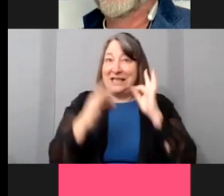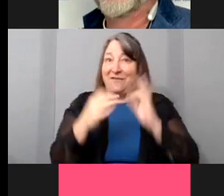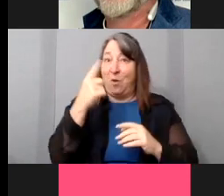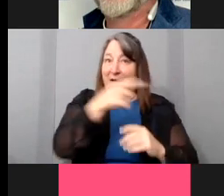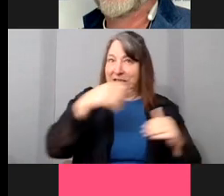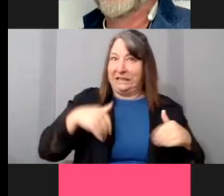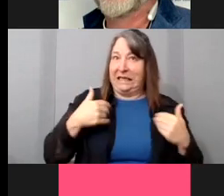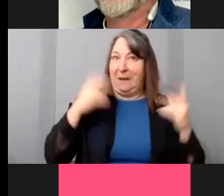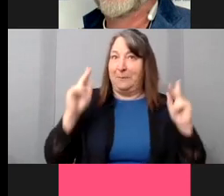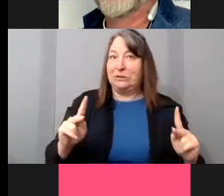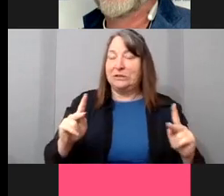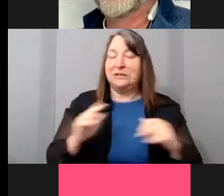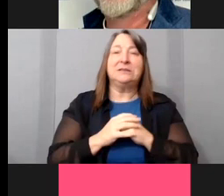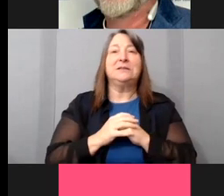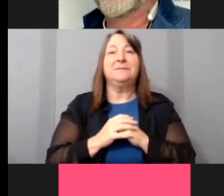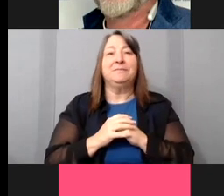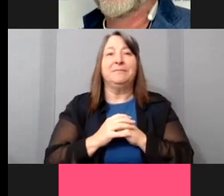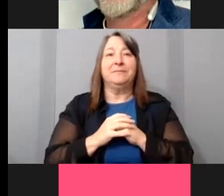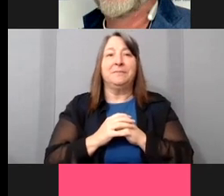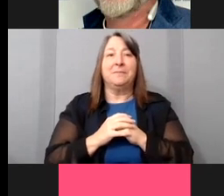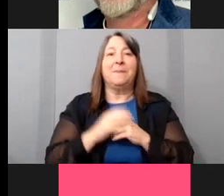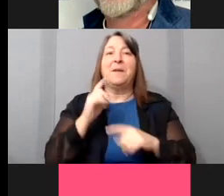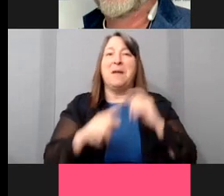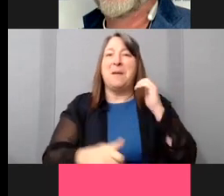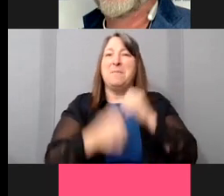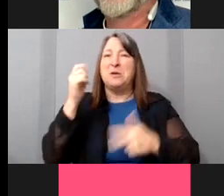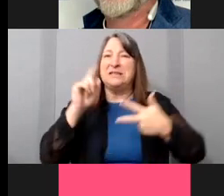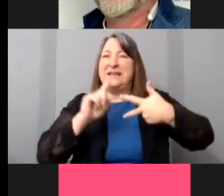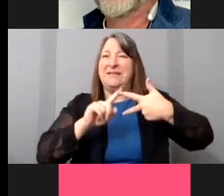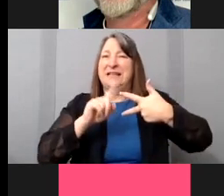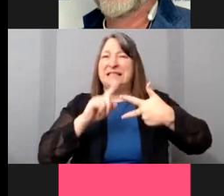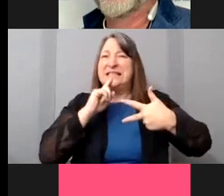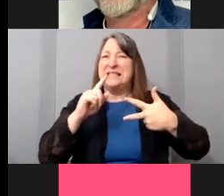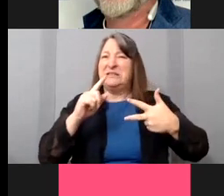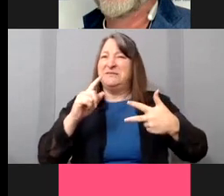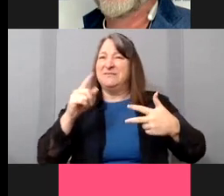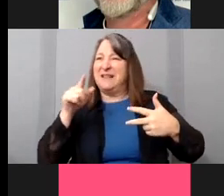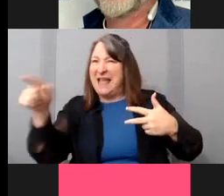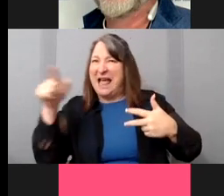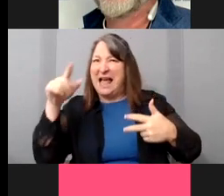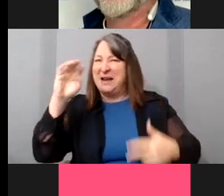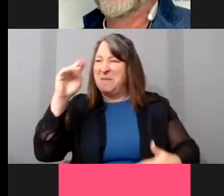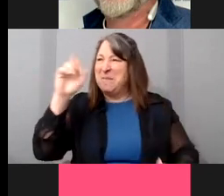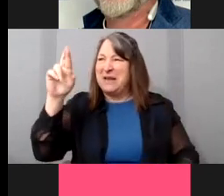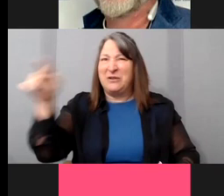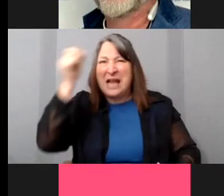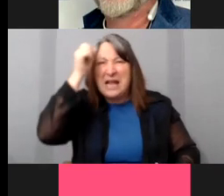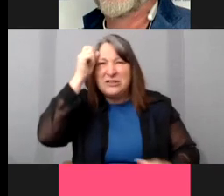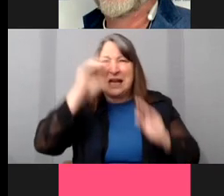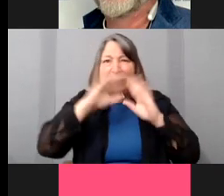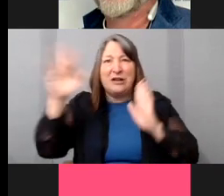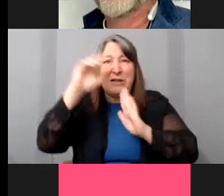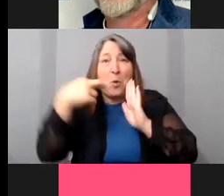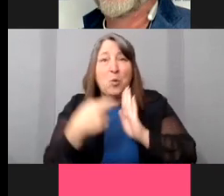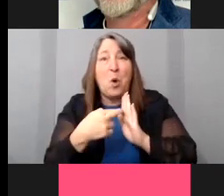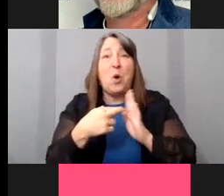person. But really, I think most of this is around suitability. Does that mentor understand their role? Are they willing